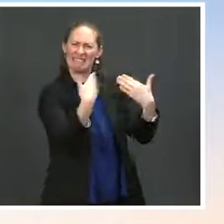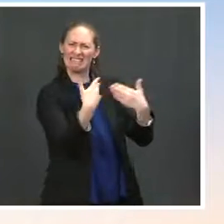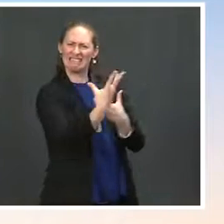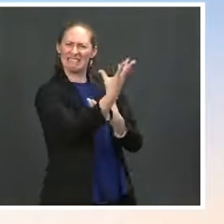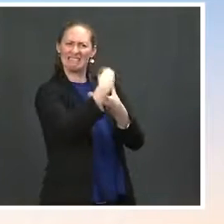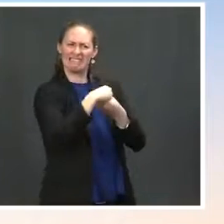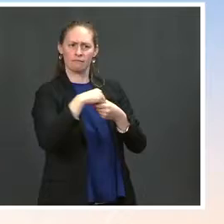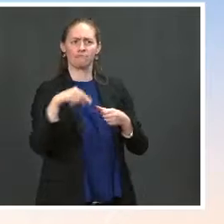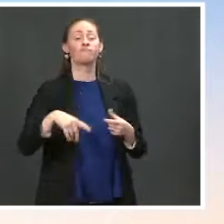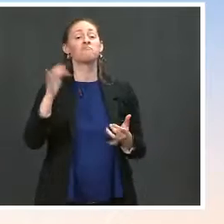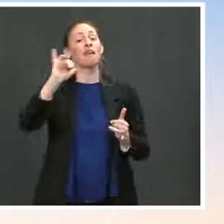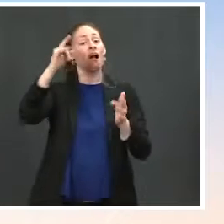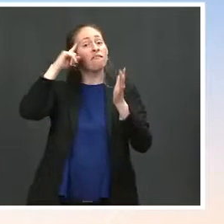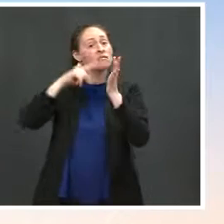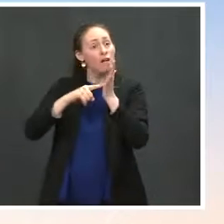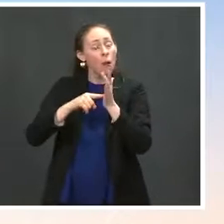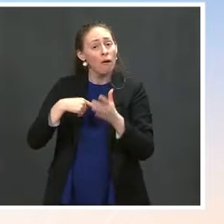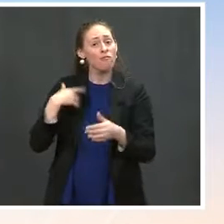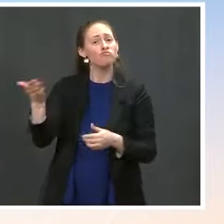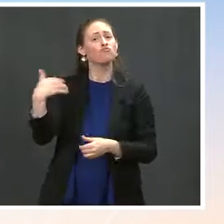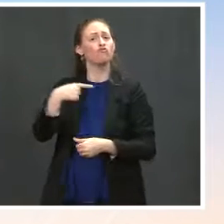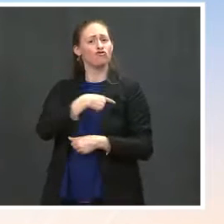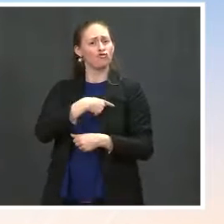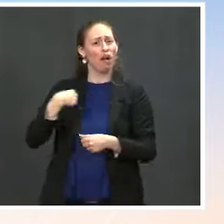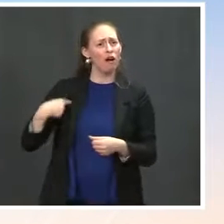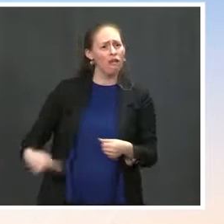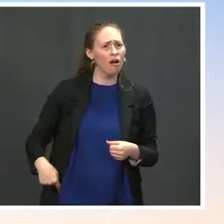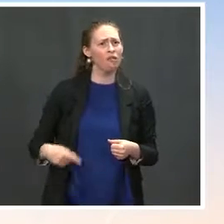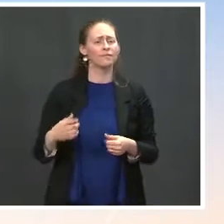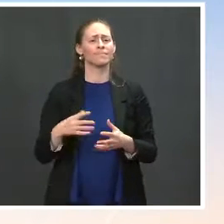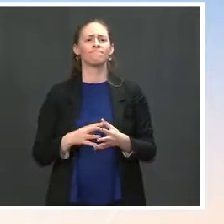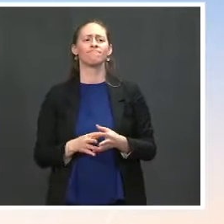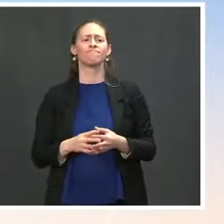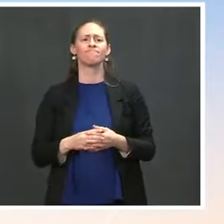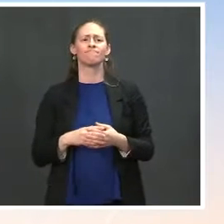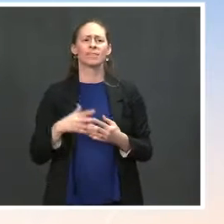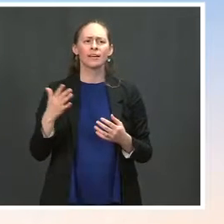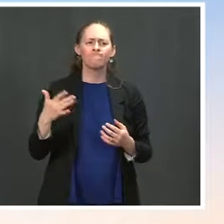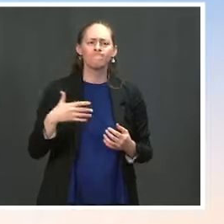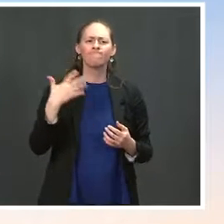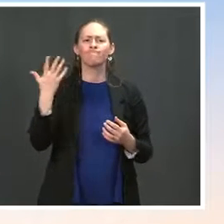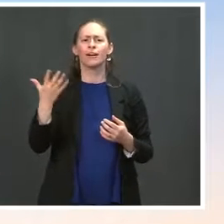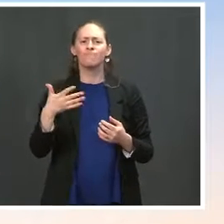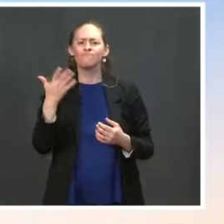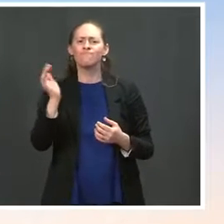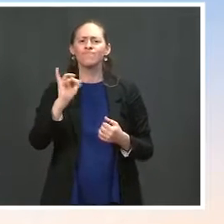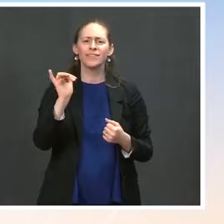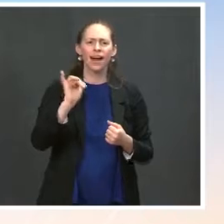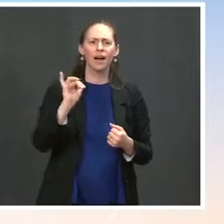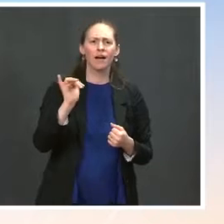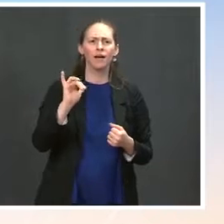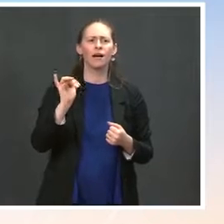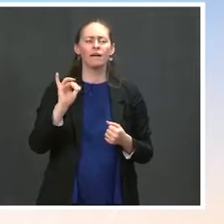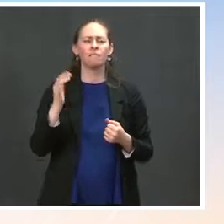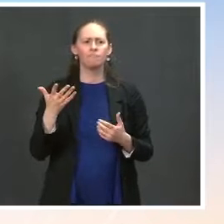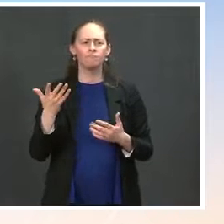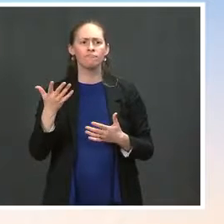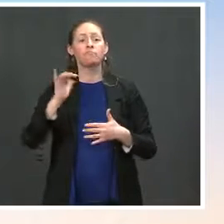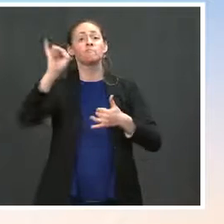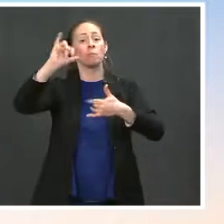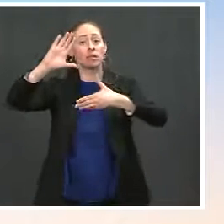China included, as well as some Latin American